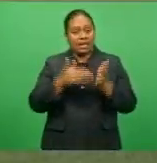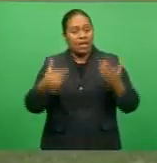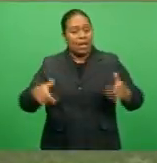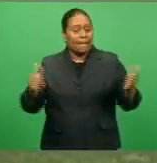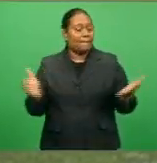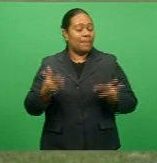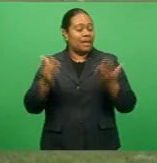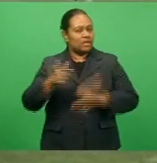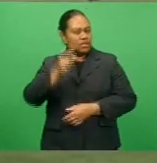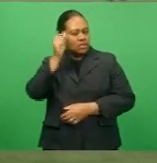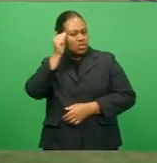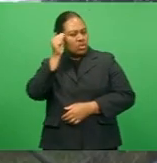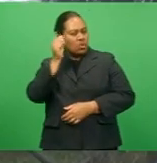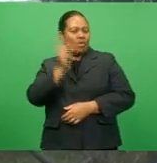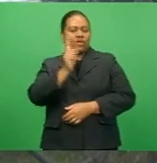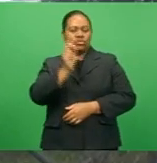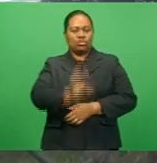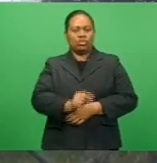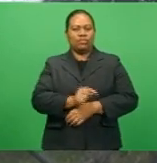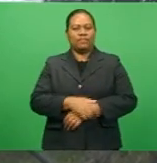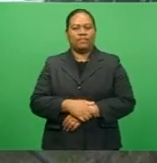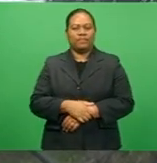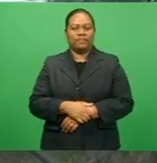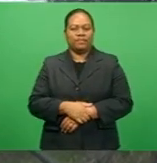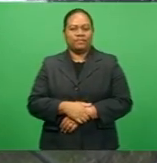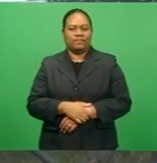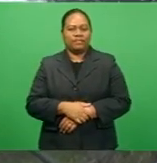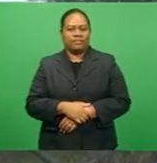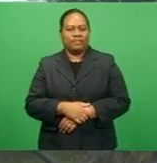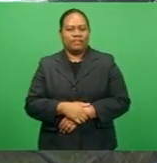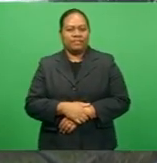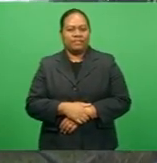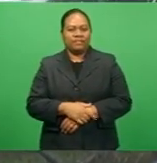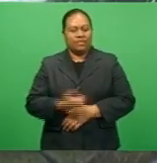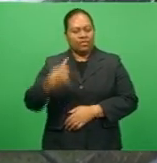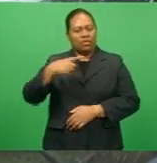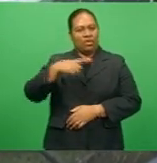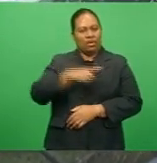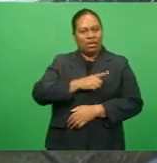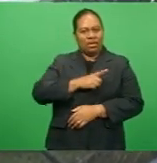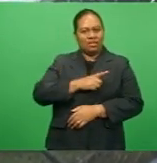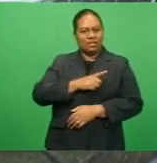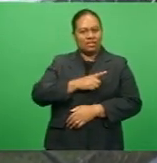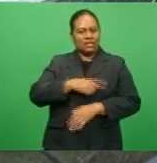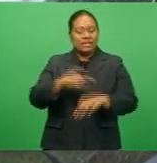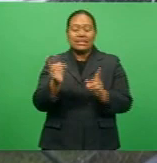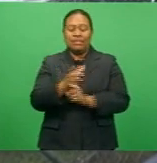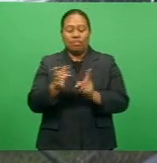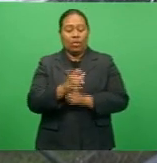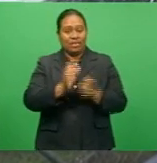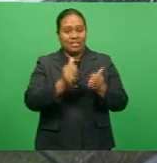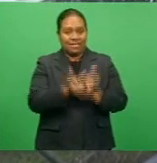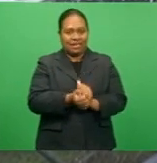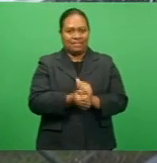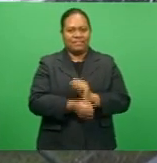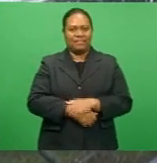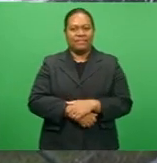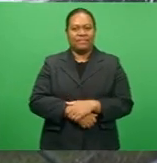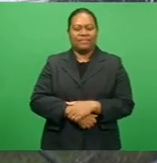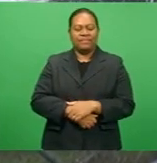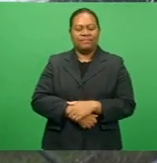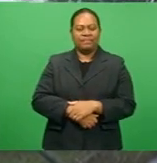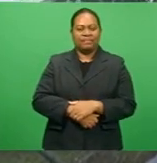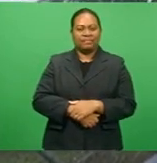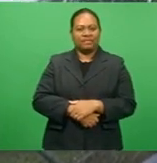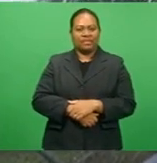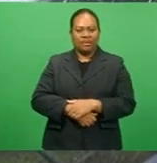are aware of what they need to do. It's a do or die. Yeah, the boys here know how important this game is, and